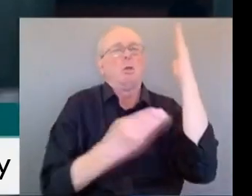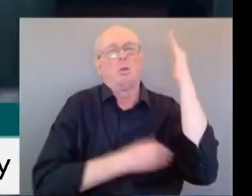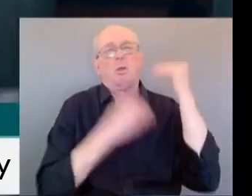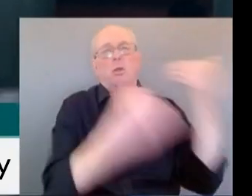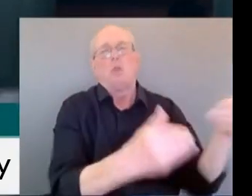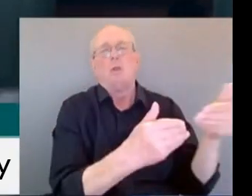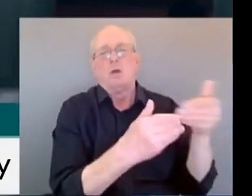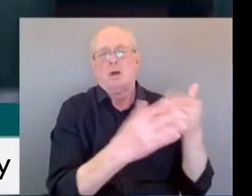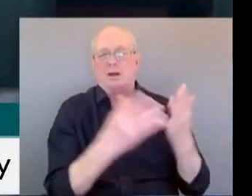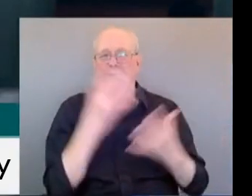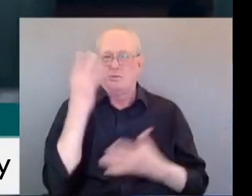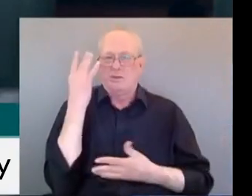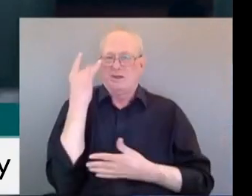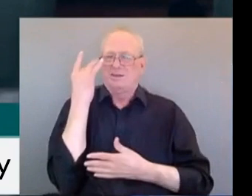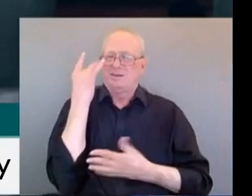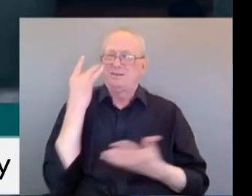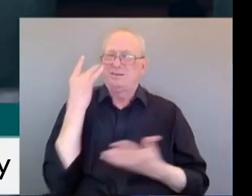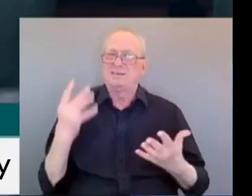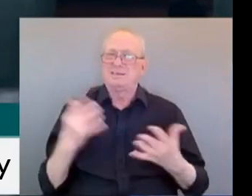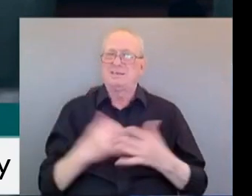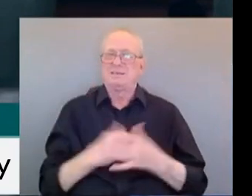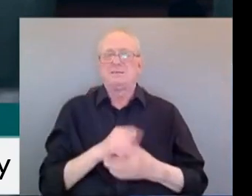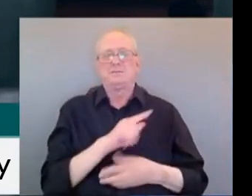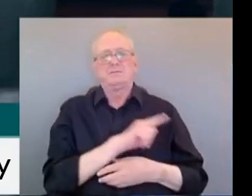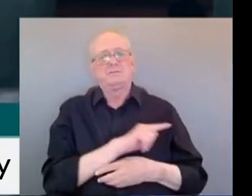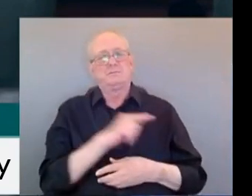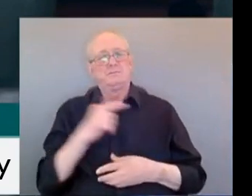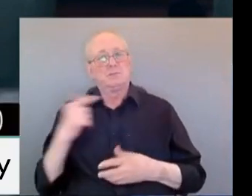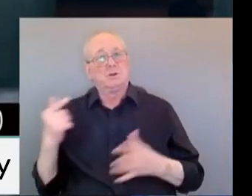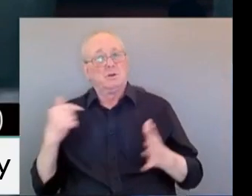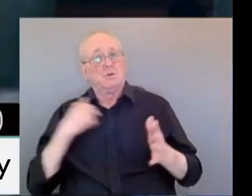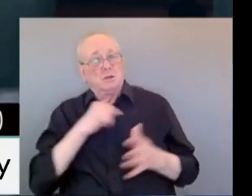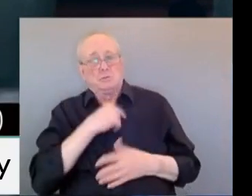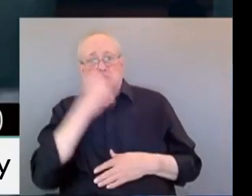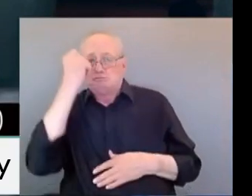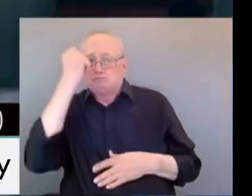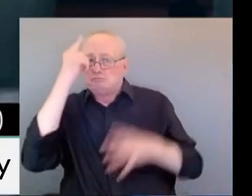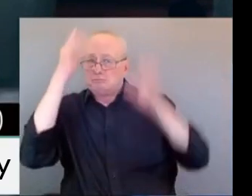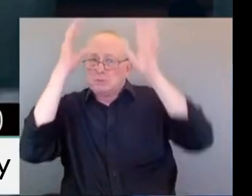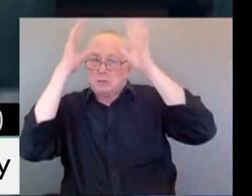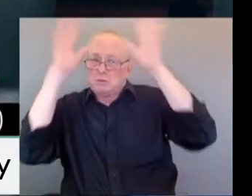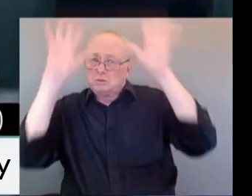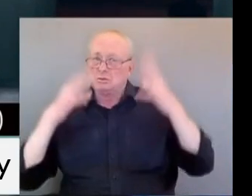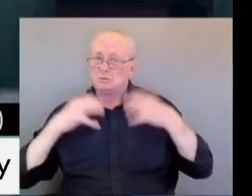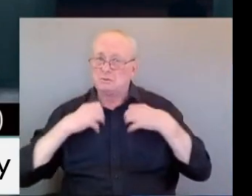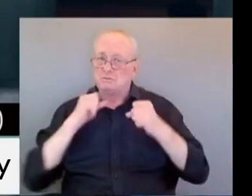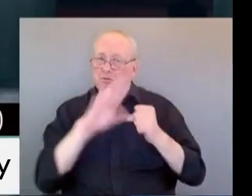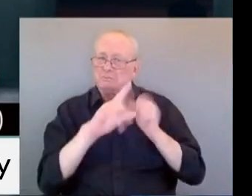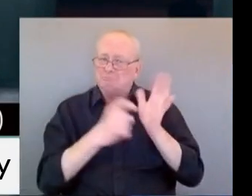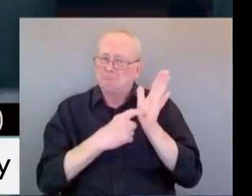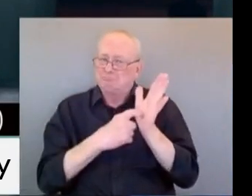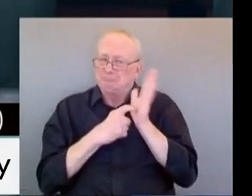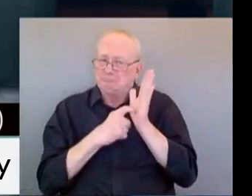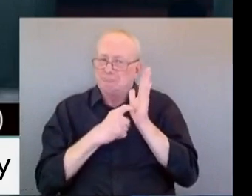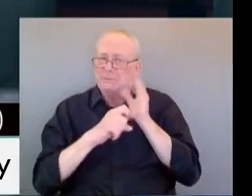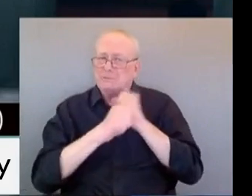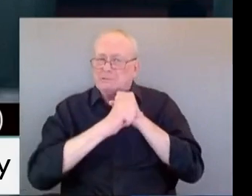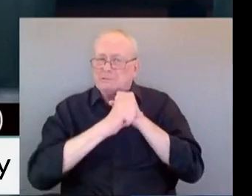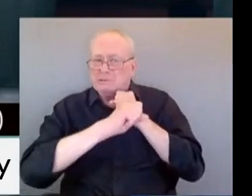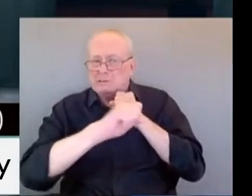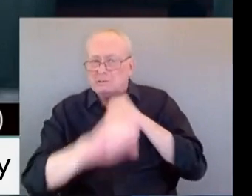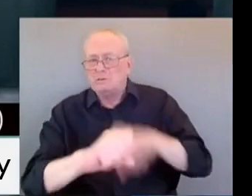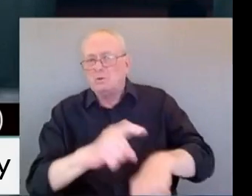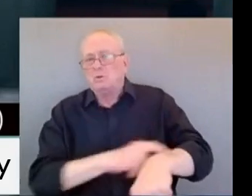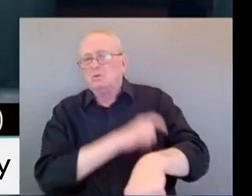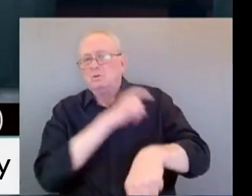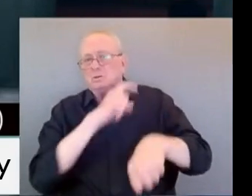do understand that caribou recovery will take decades, Mr. Speaker. We have goals, of course, to double oil and gas production. We also